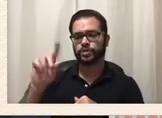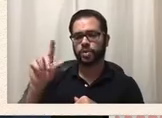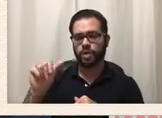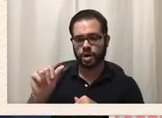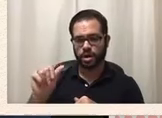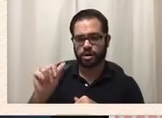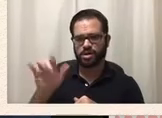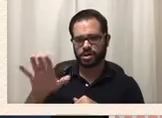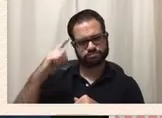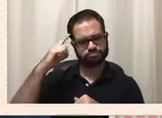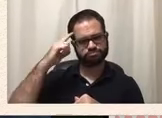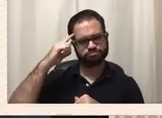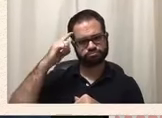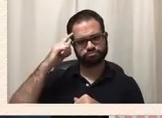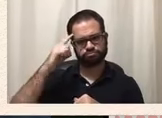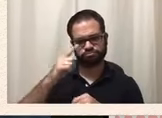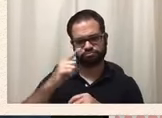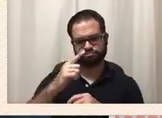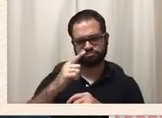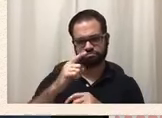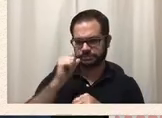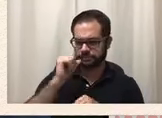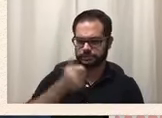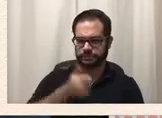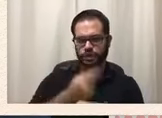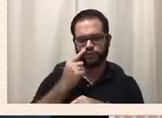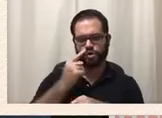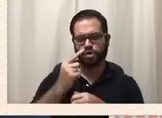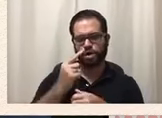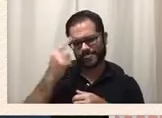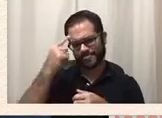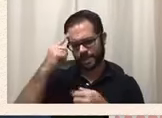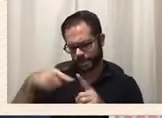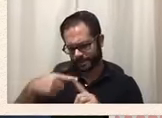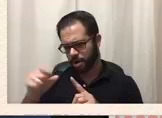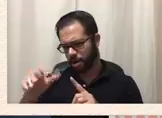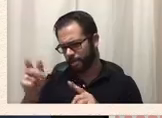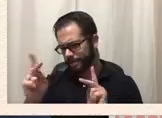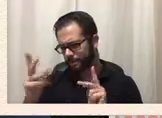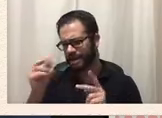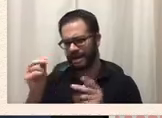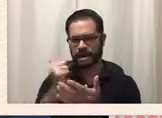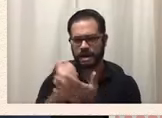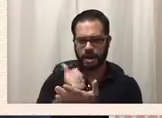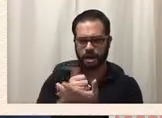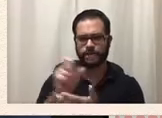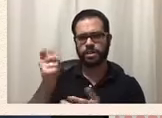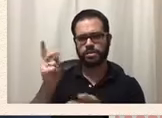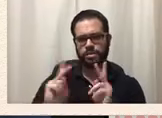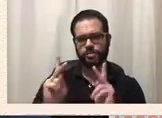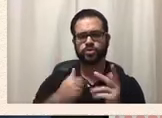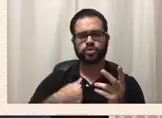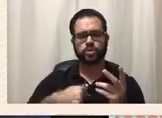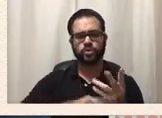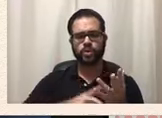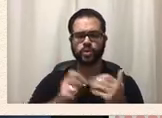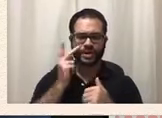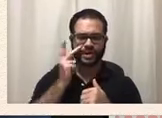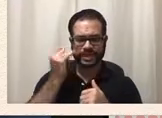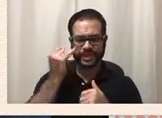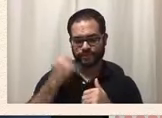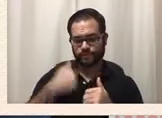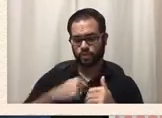help others. And so we wanted to see if there was something that we could do to maybe